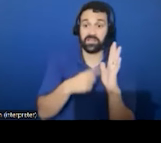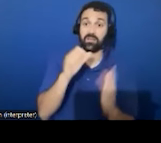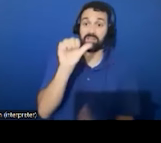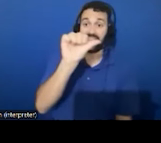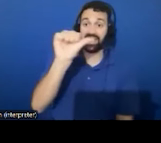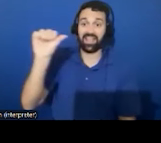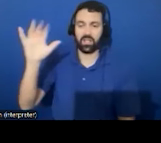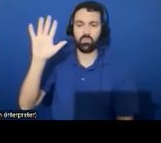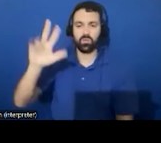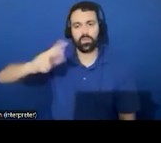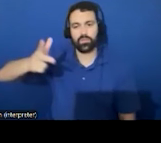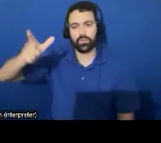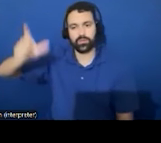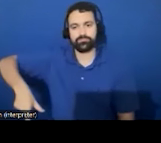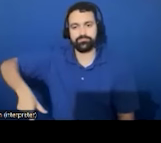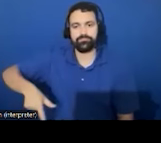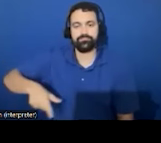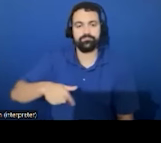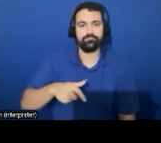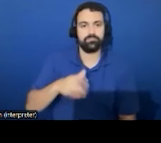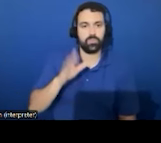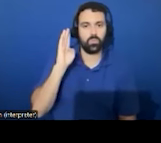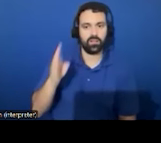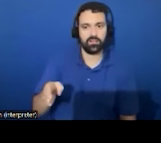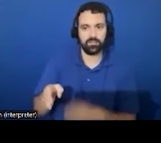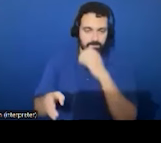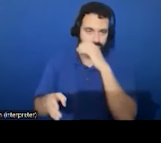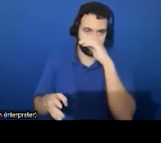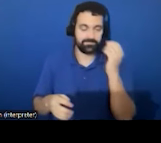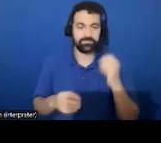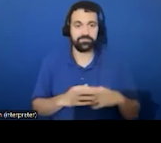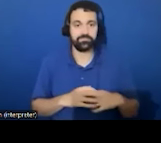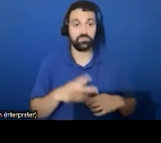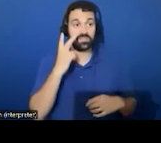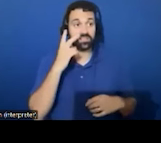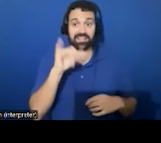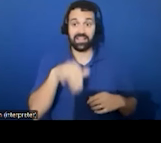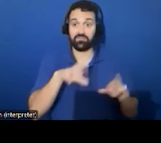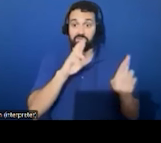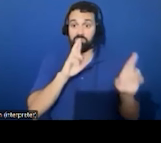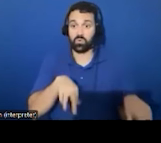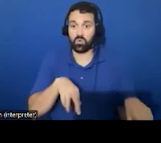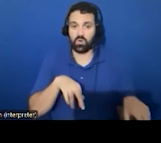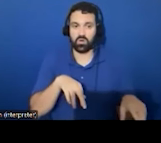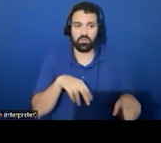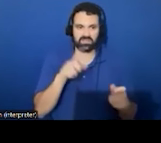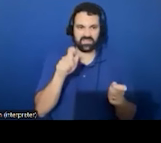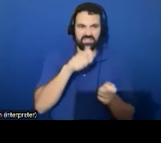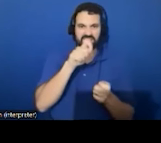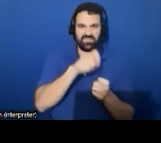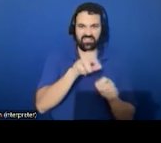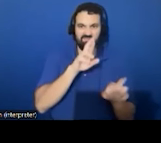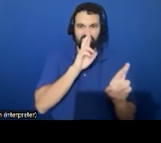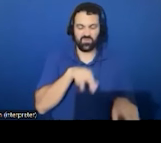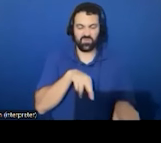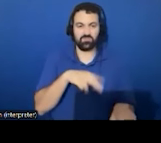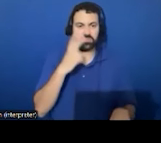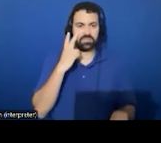third section. And we're looking at this specific report for Pearson VitalSource Bookshelf, which is